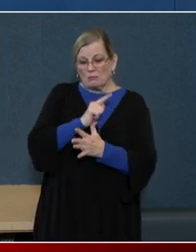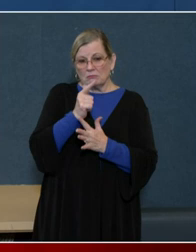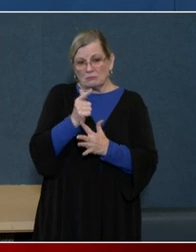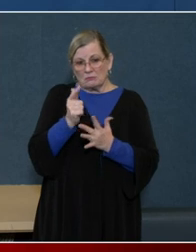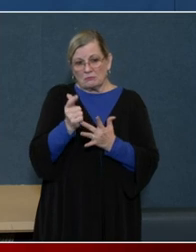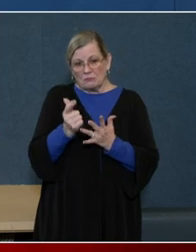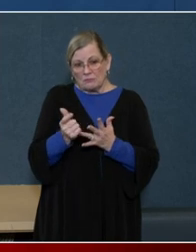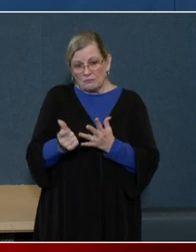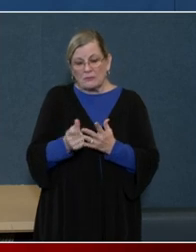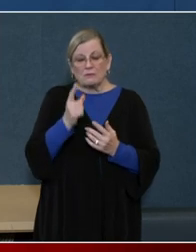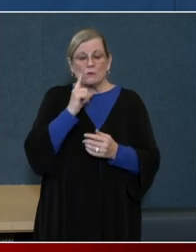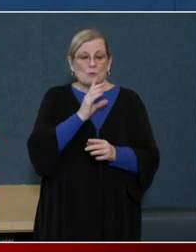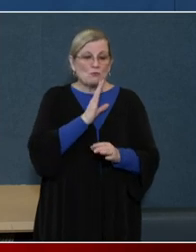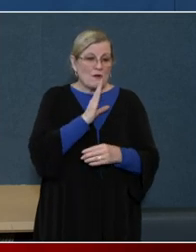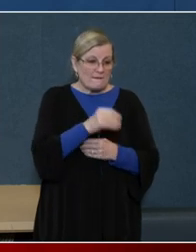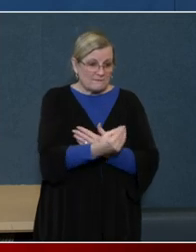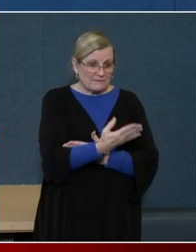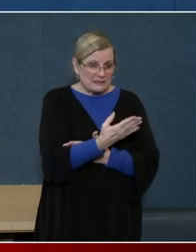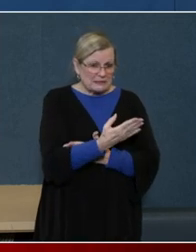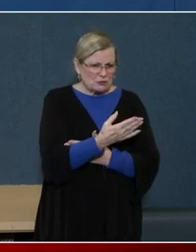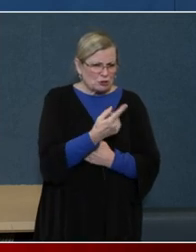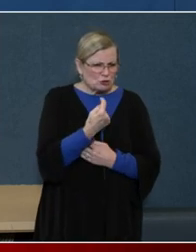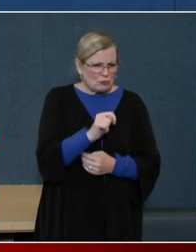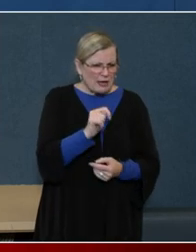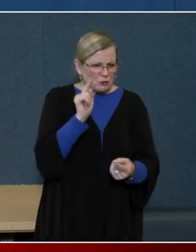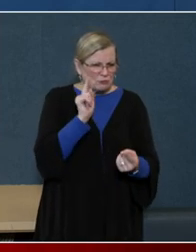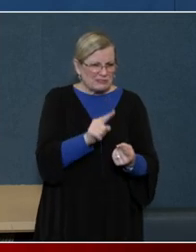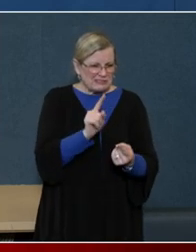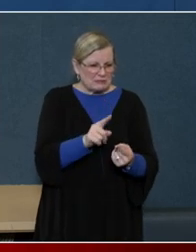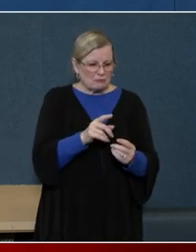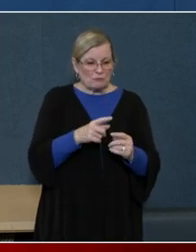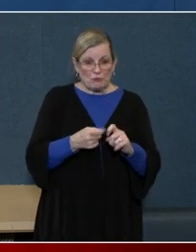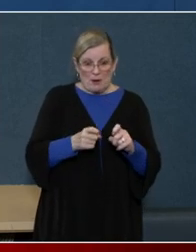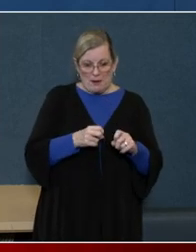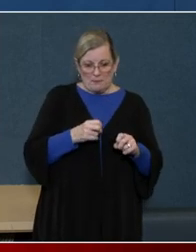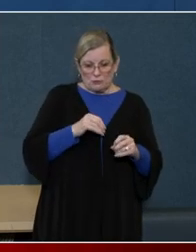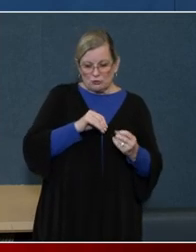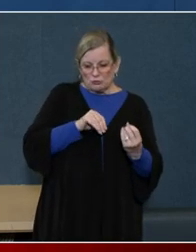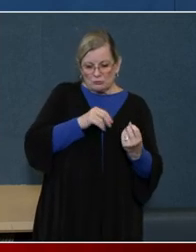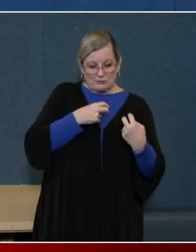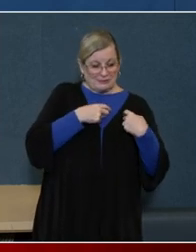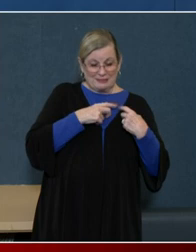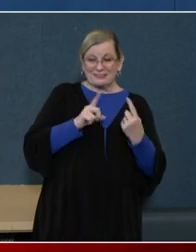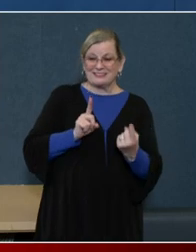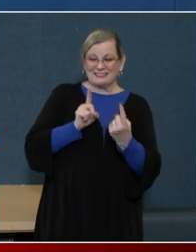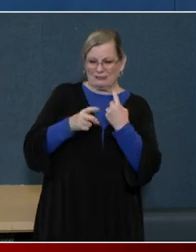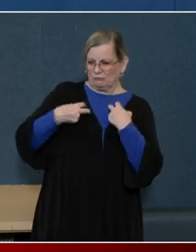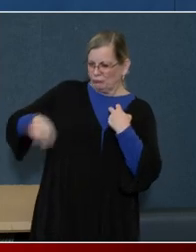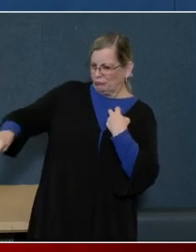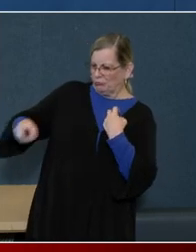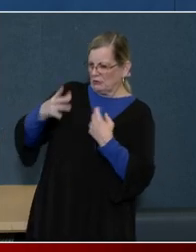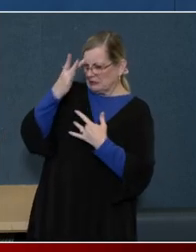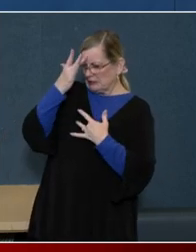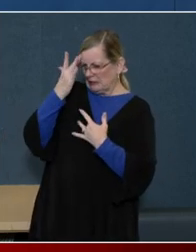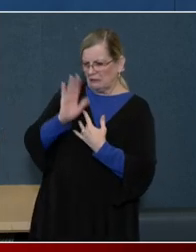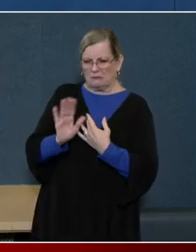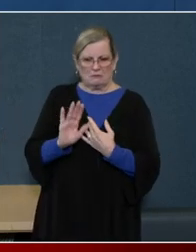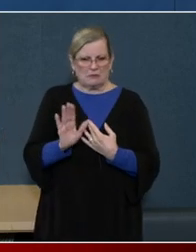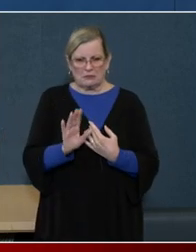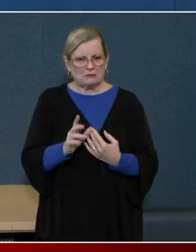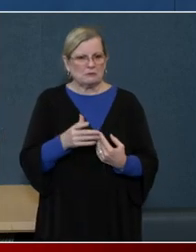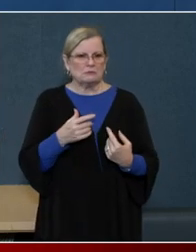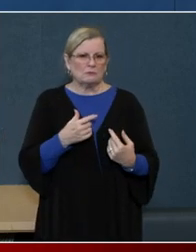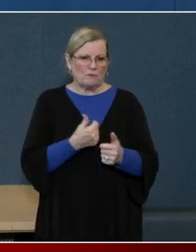will be minimal transitions. There will be staggered time for lunch and staggered time for recess, and there will be